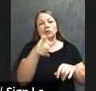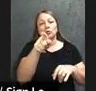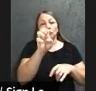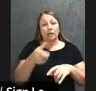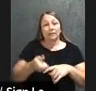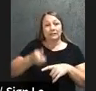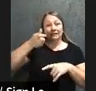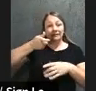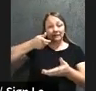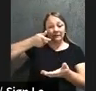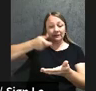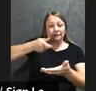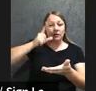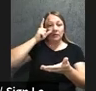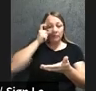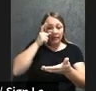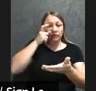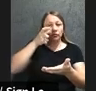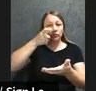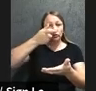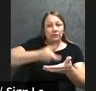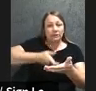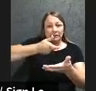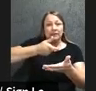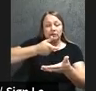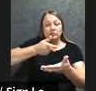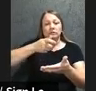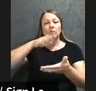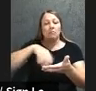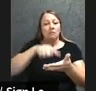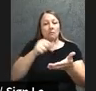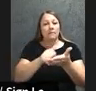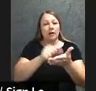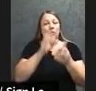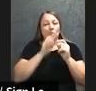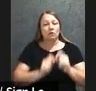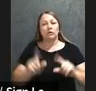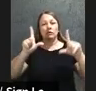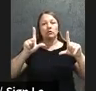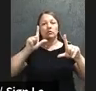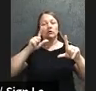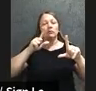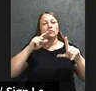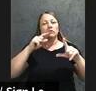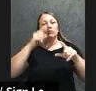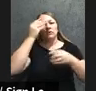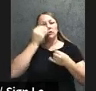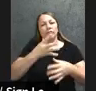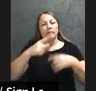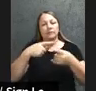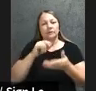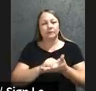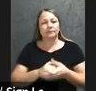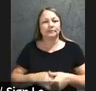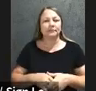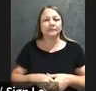code with your phone, if you take a picture of it, it'll bring you to that page on our website. So wanted to mention that as well.